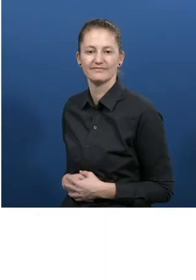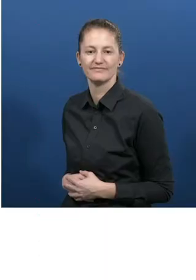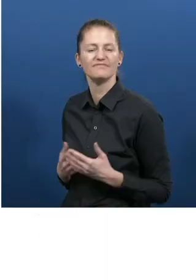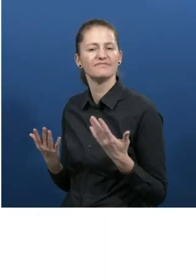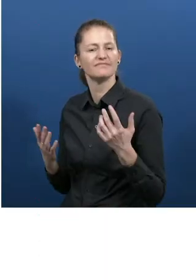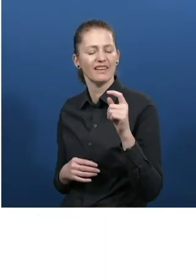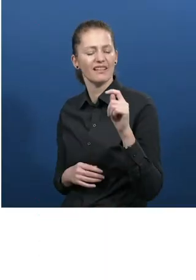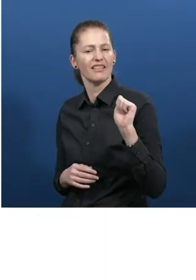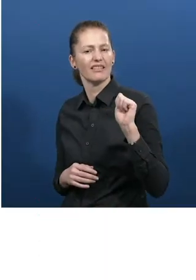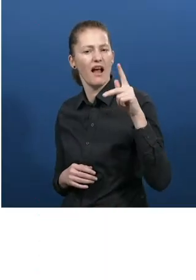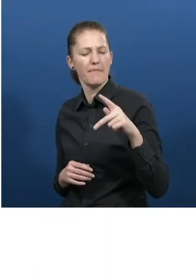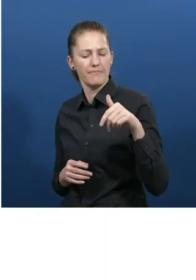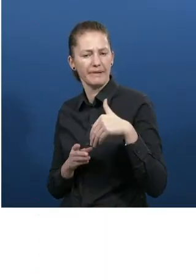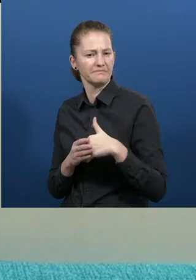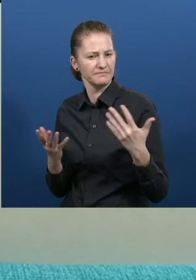What is TAP about?